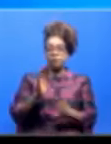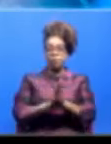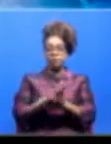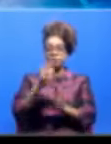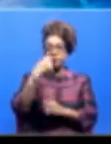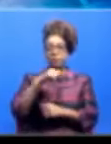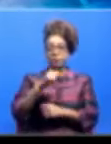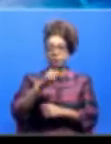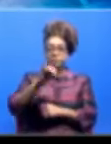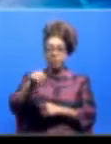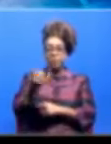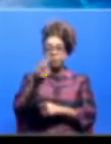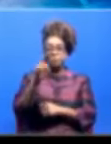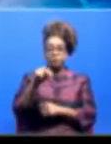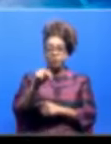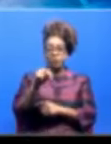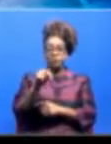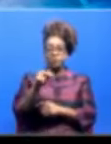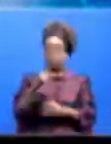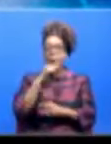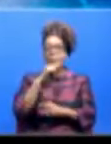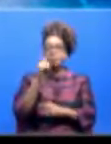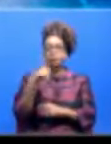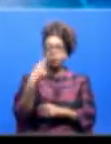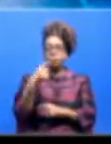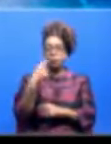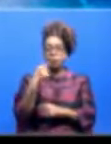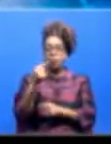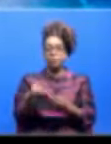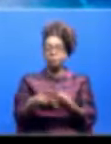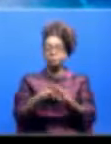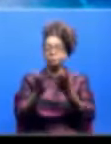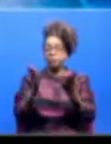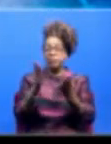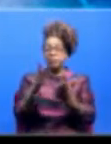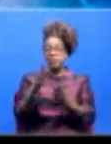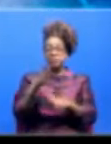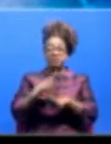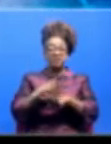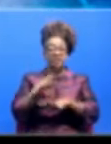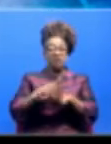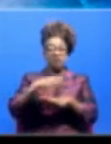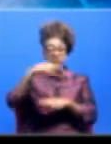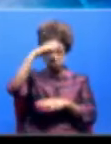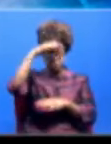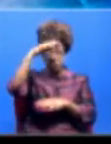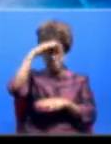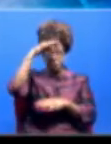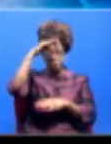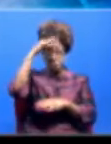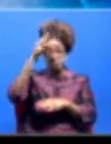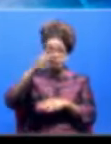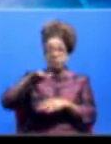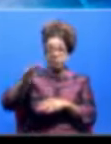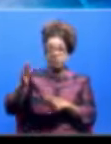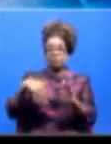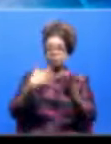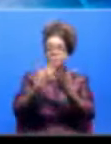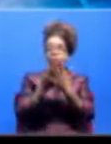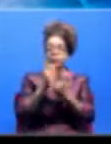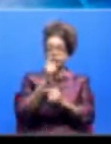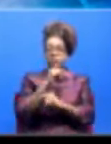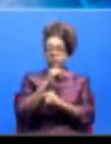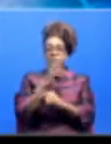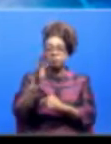Now, Murevi, the man suspected to be behind the supply of illicit brew in Mwea, Kirinyaga, has been arrested. Murevi